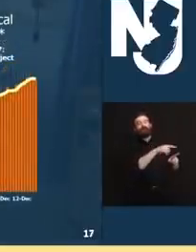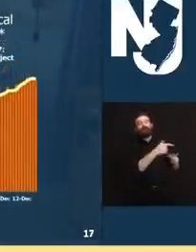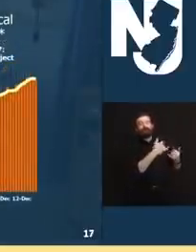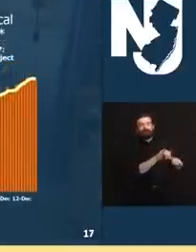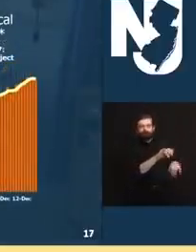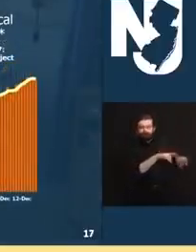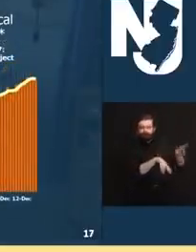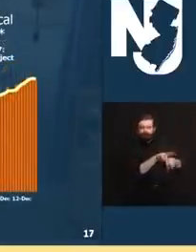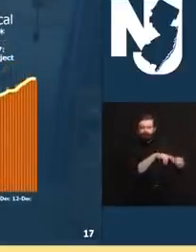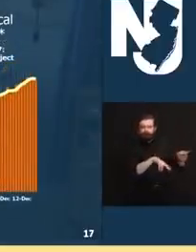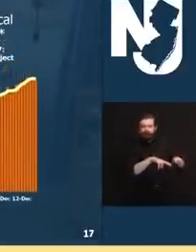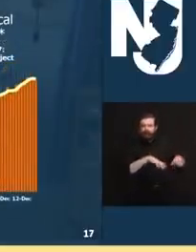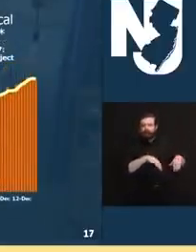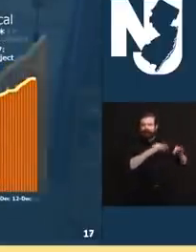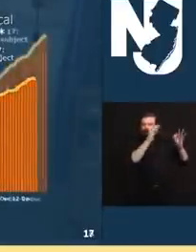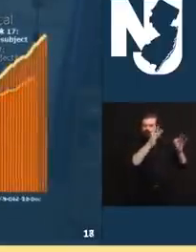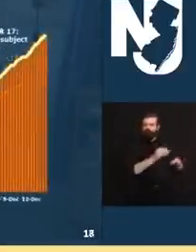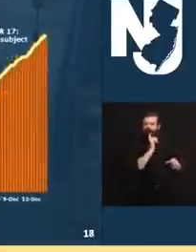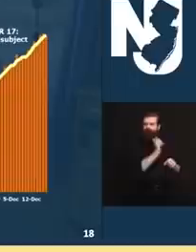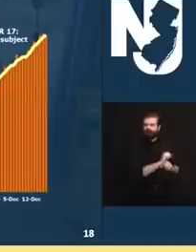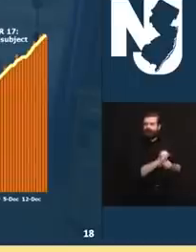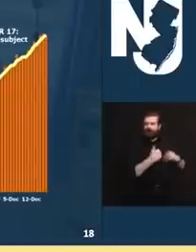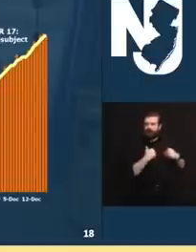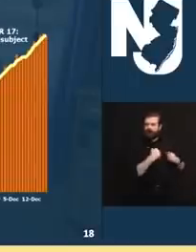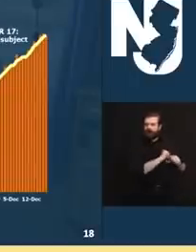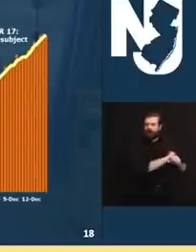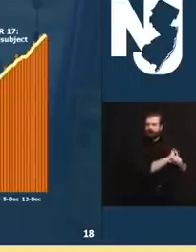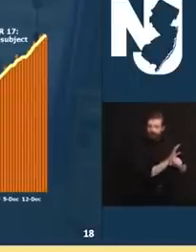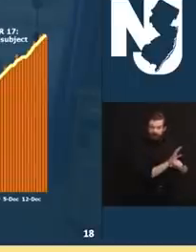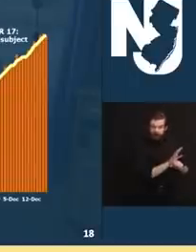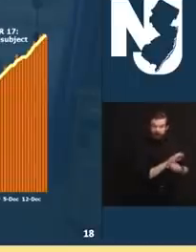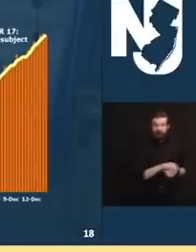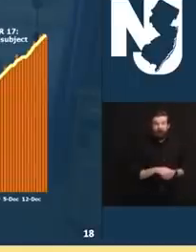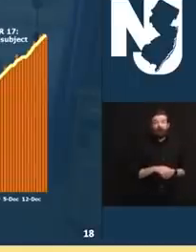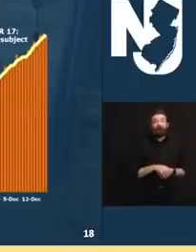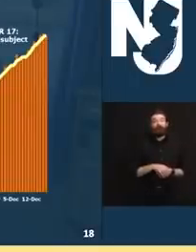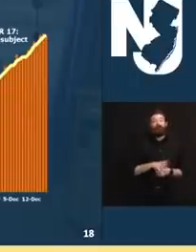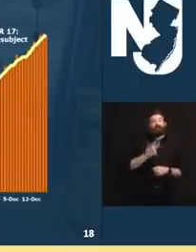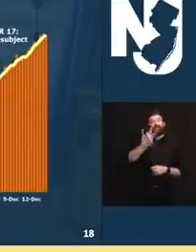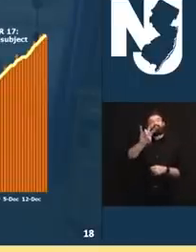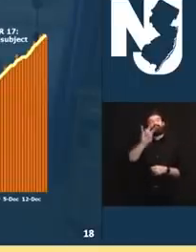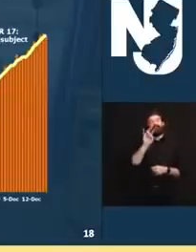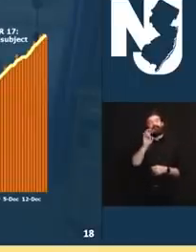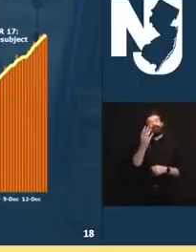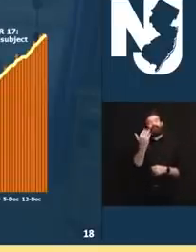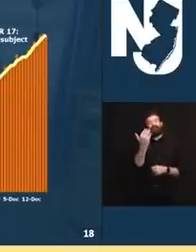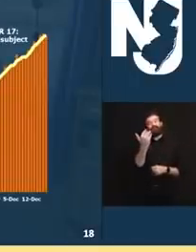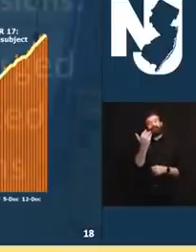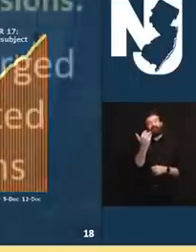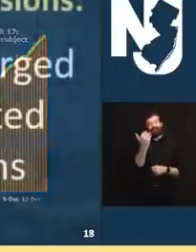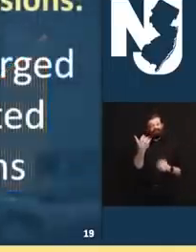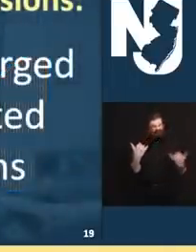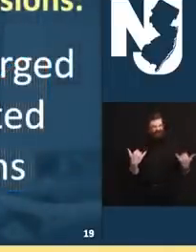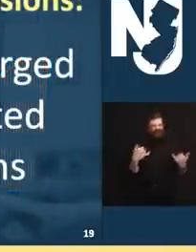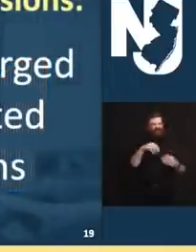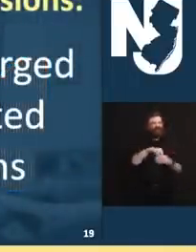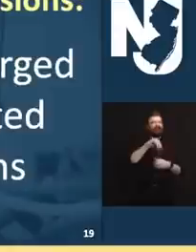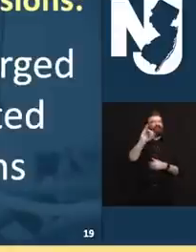in ICUs, 480 of whom were on ventilators, and